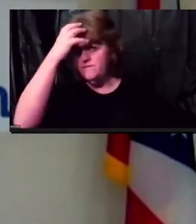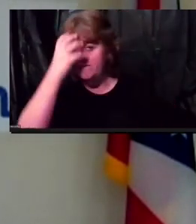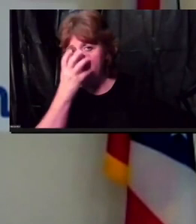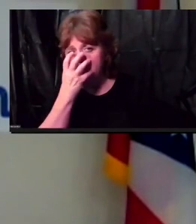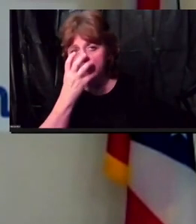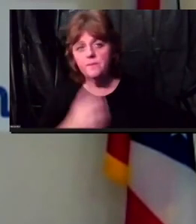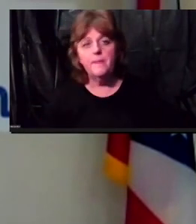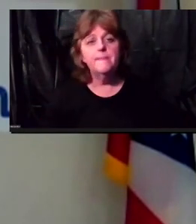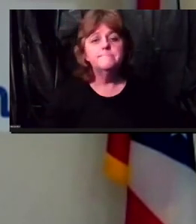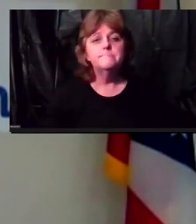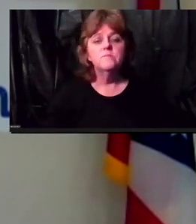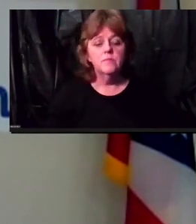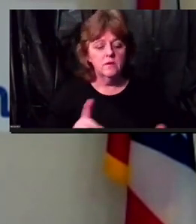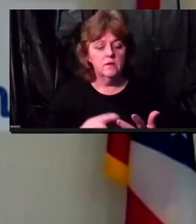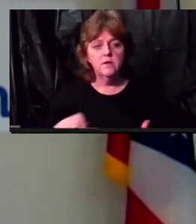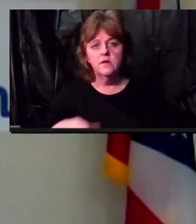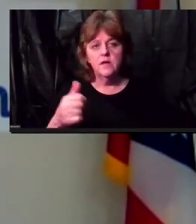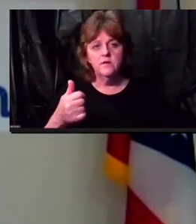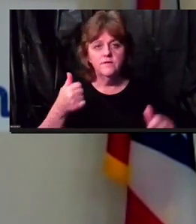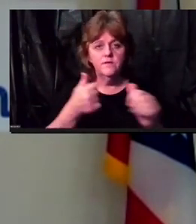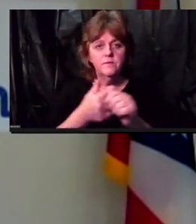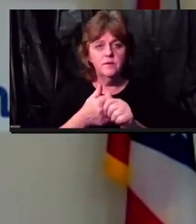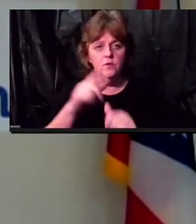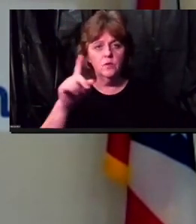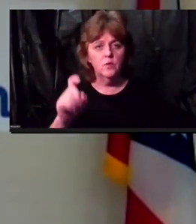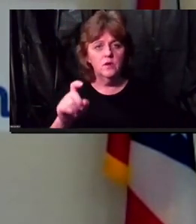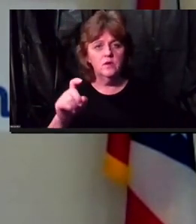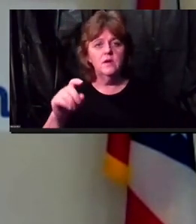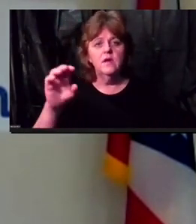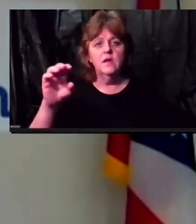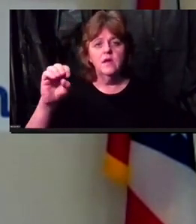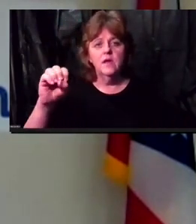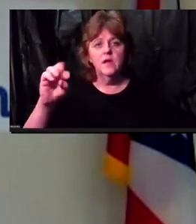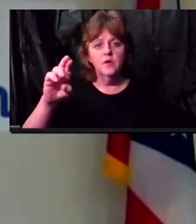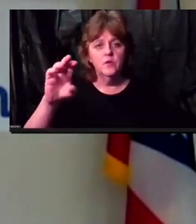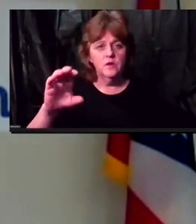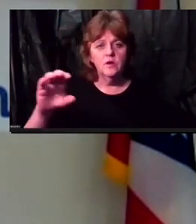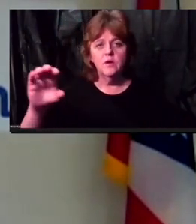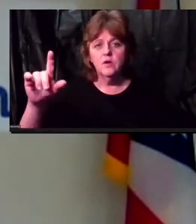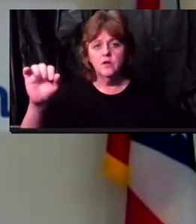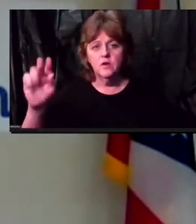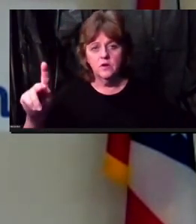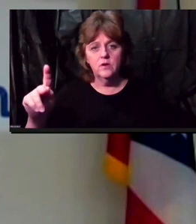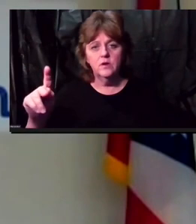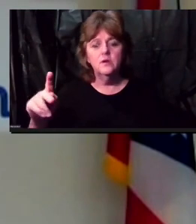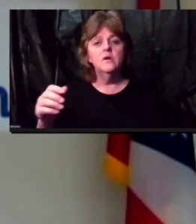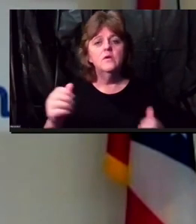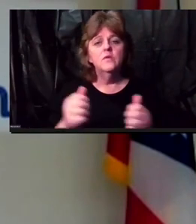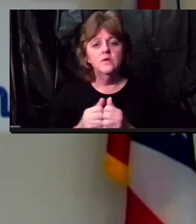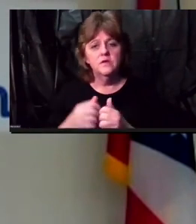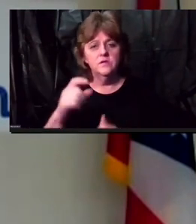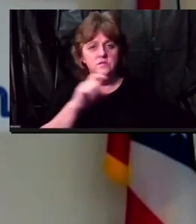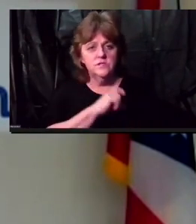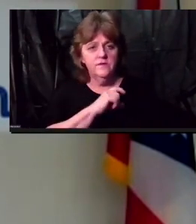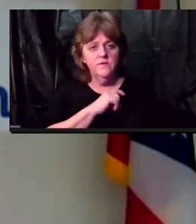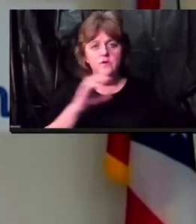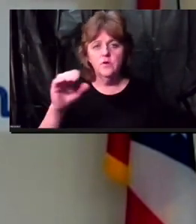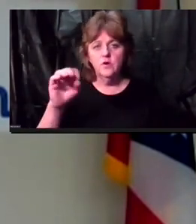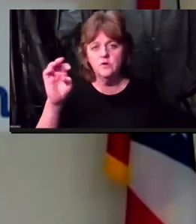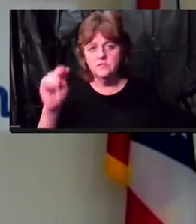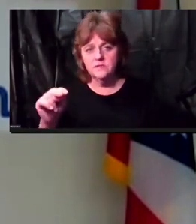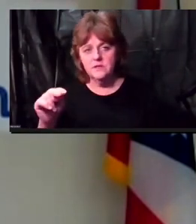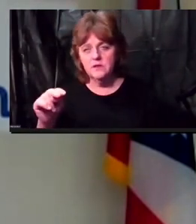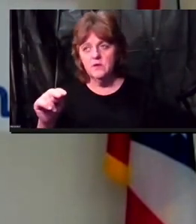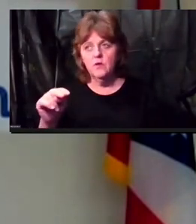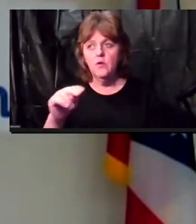All right, I see a follow-up question from Eric Clark, and this is for Chief Carlson or Chief Altman. Are people who say I have a